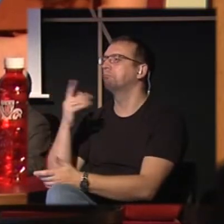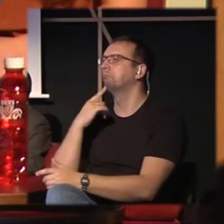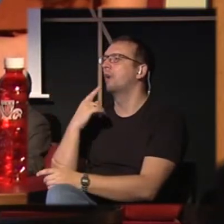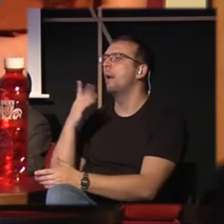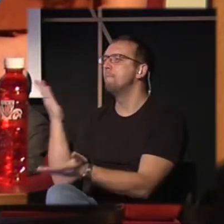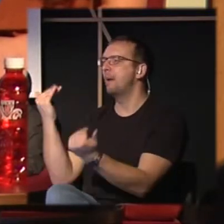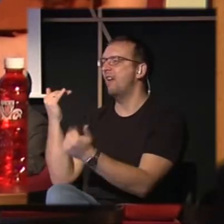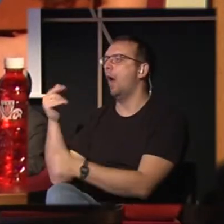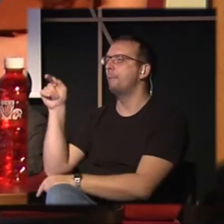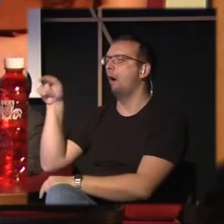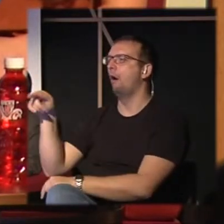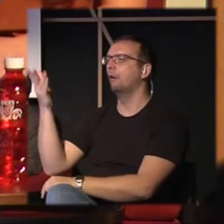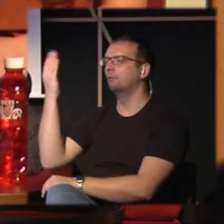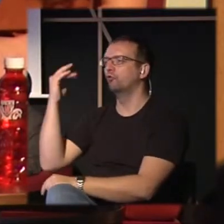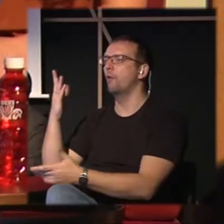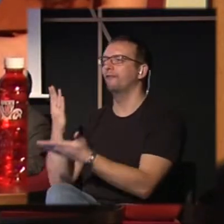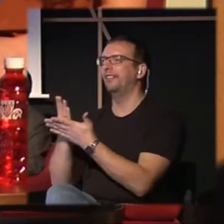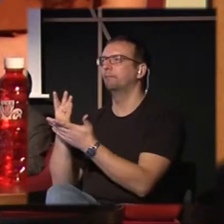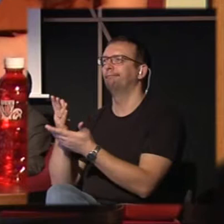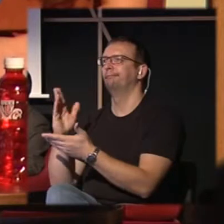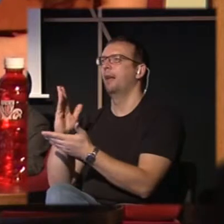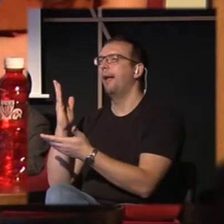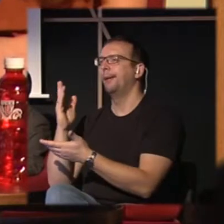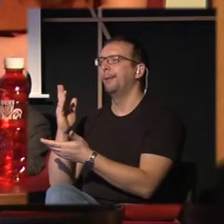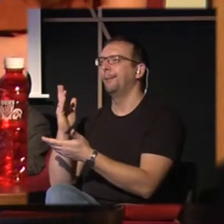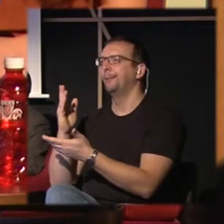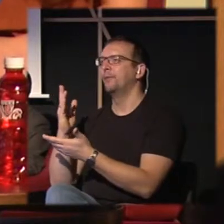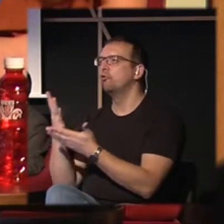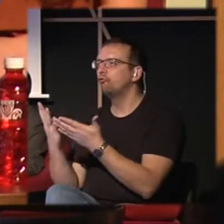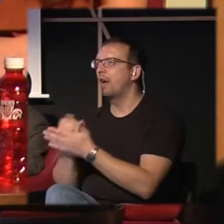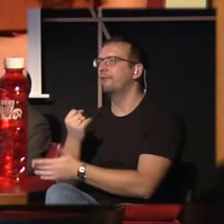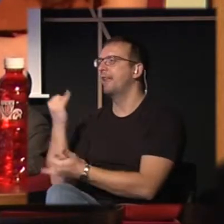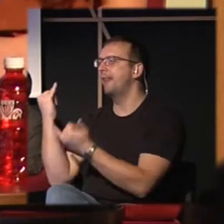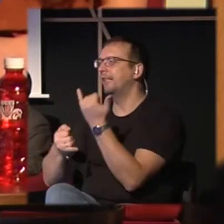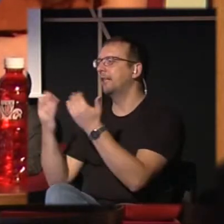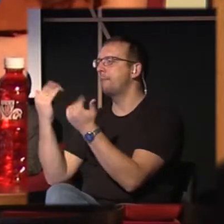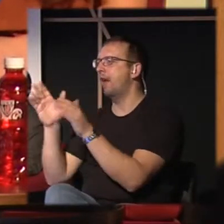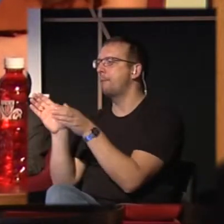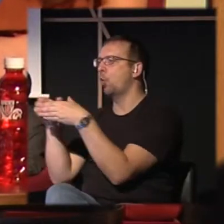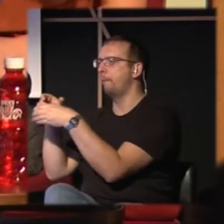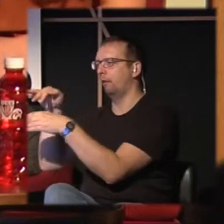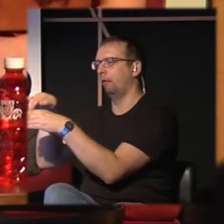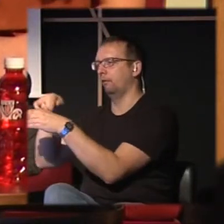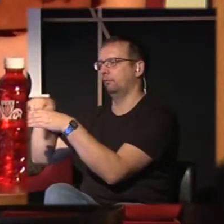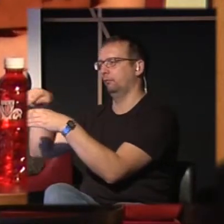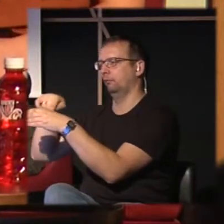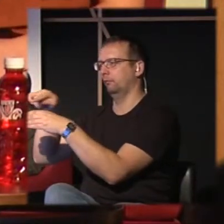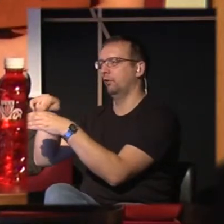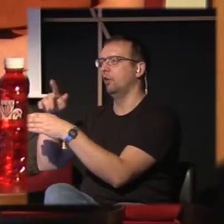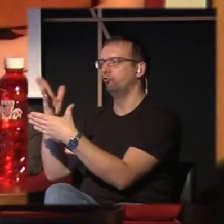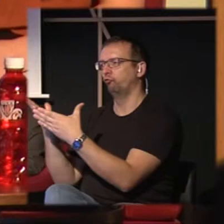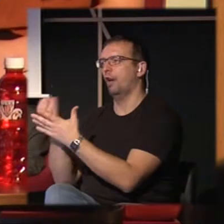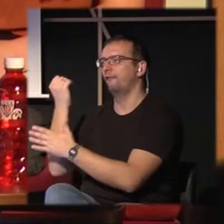was worth them doing it because they needed that talent pool. And then the important next step is to say, how can we actually remove those barriers so that in